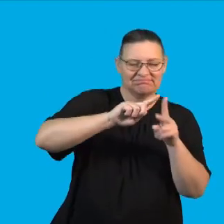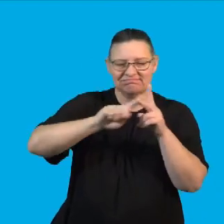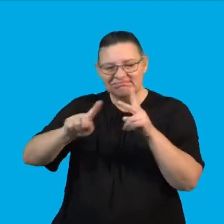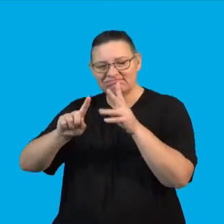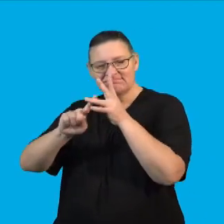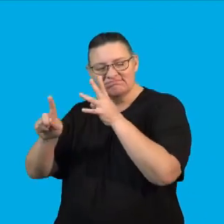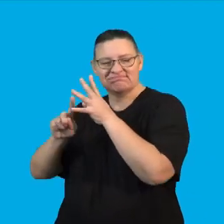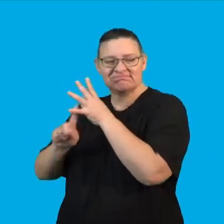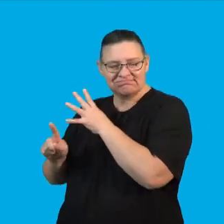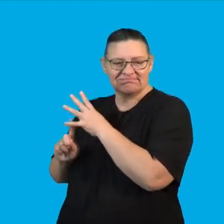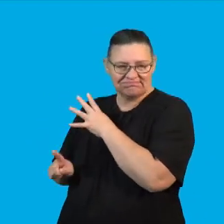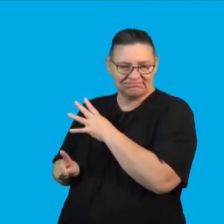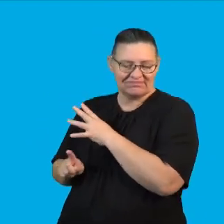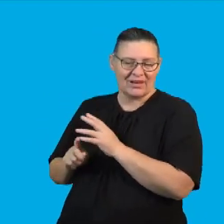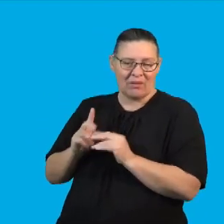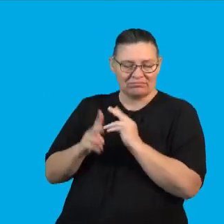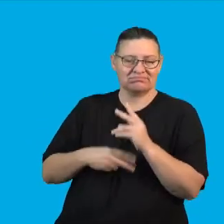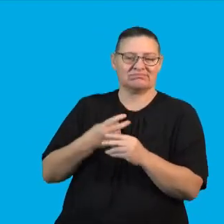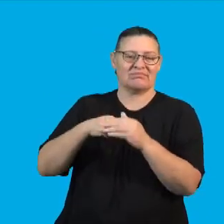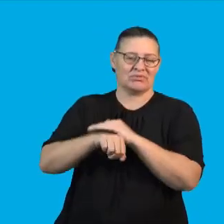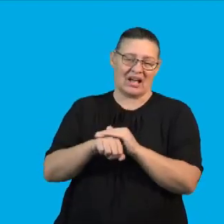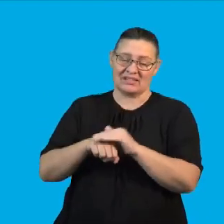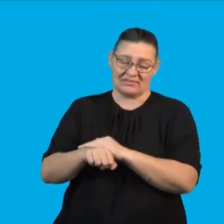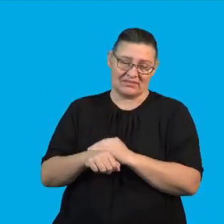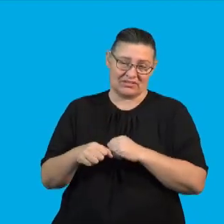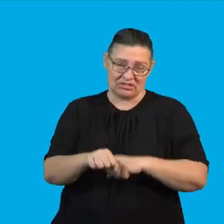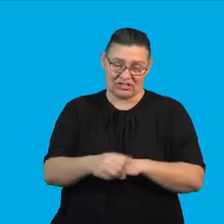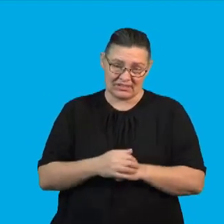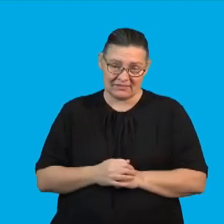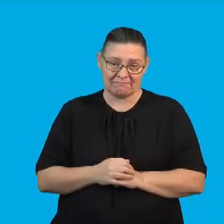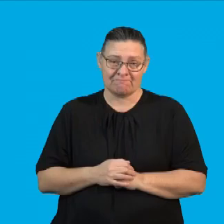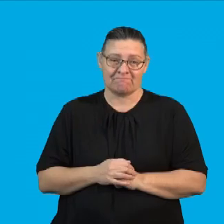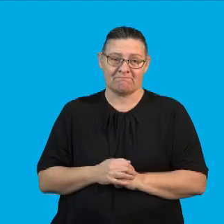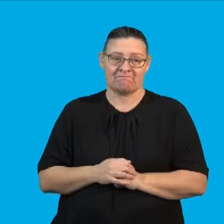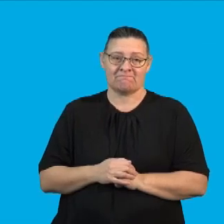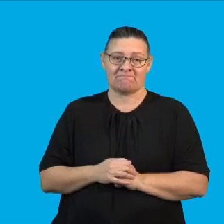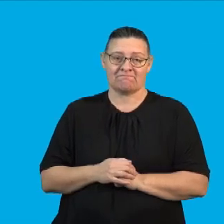the branches that we have on our reproductive strategies.